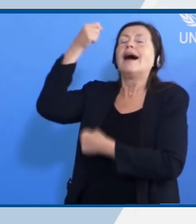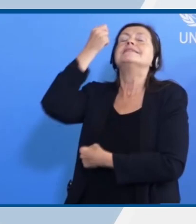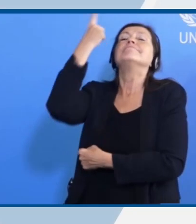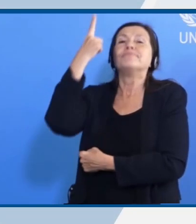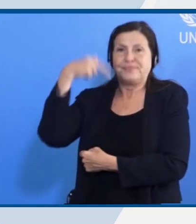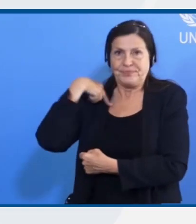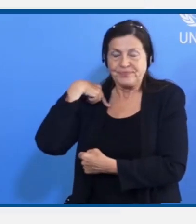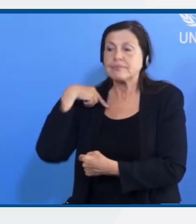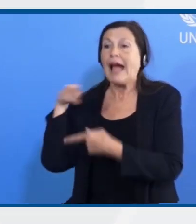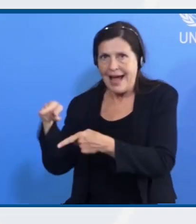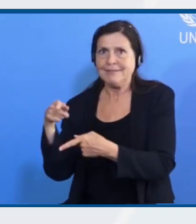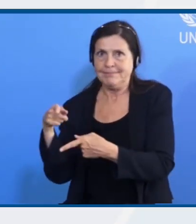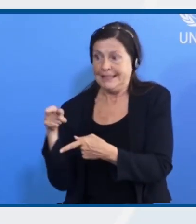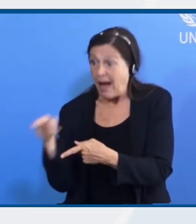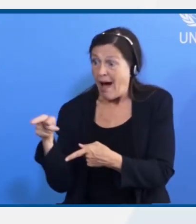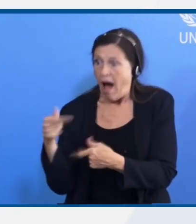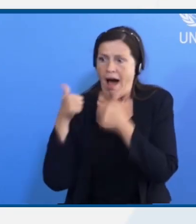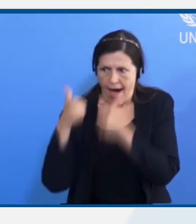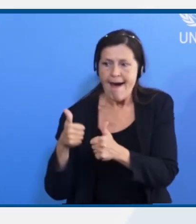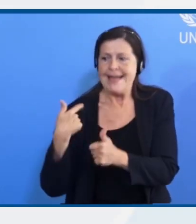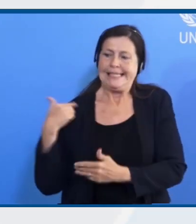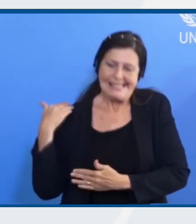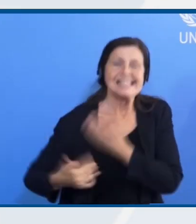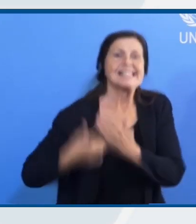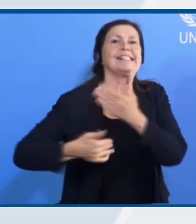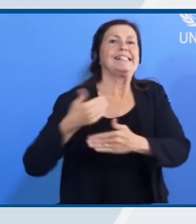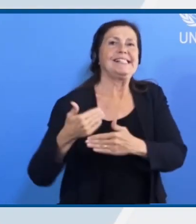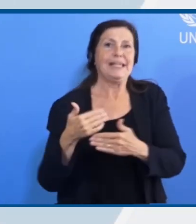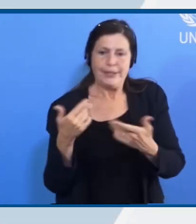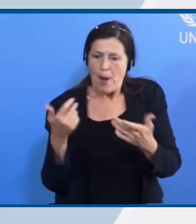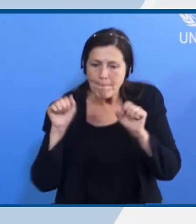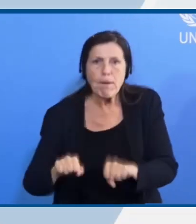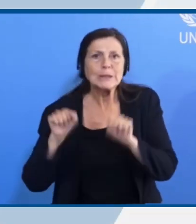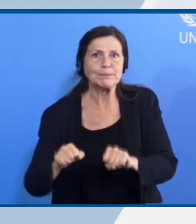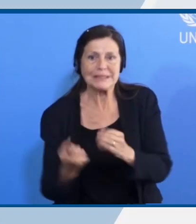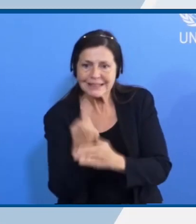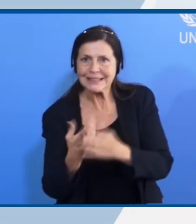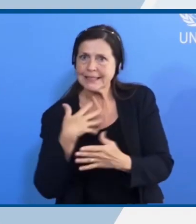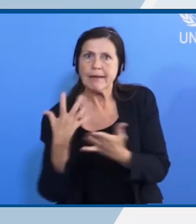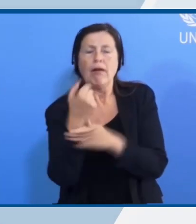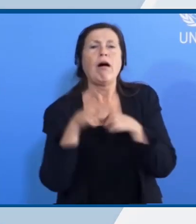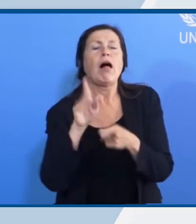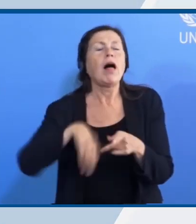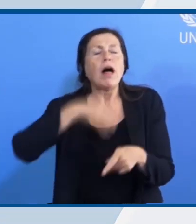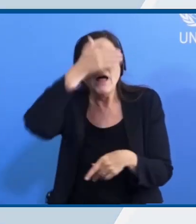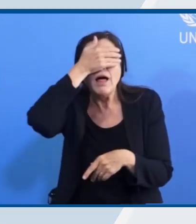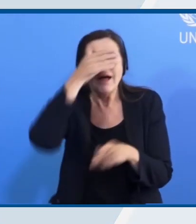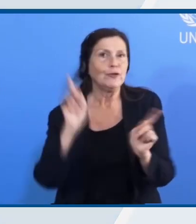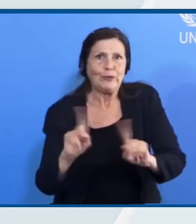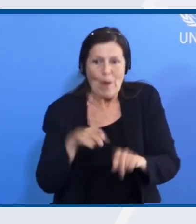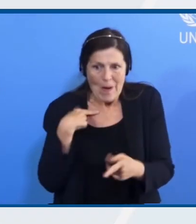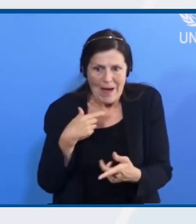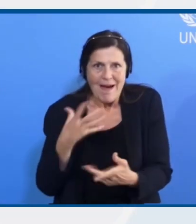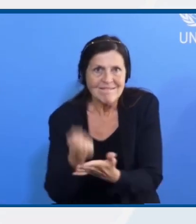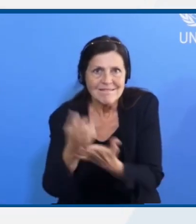to take advantage of this possibility that we have. And it is a continuous process of